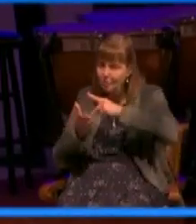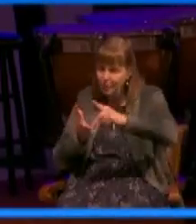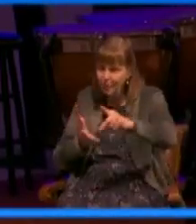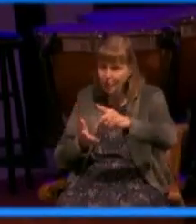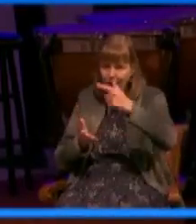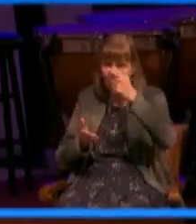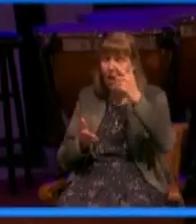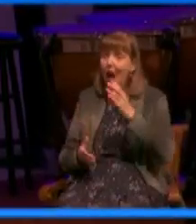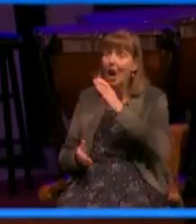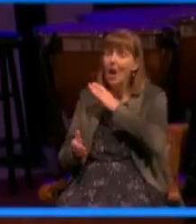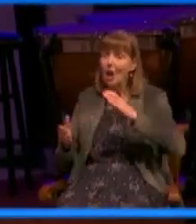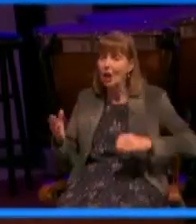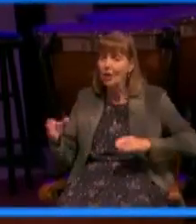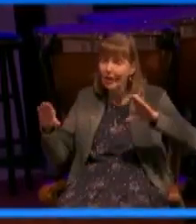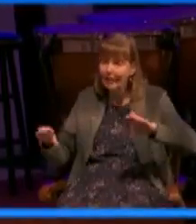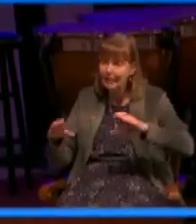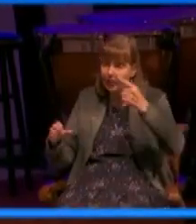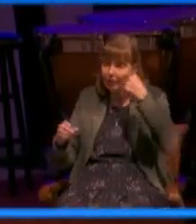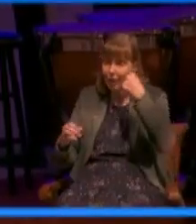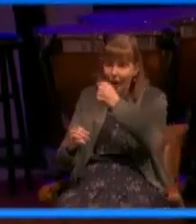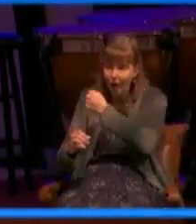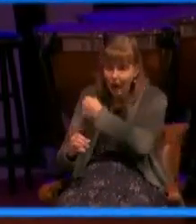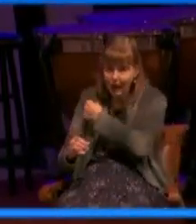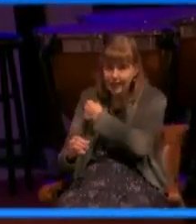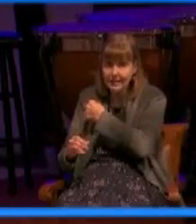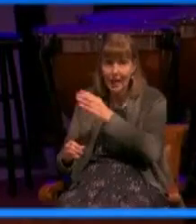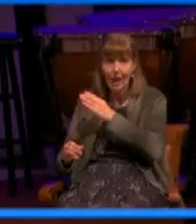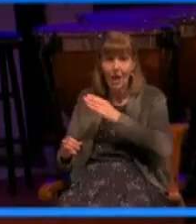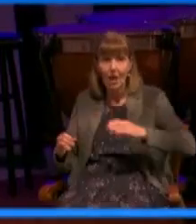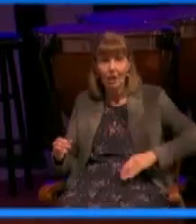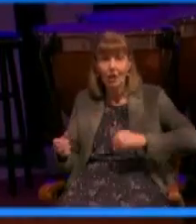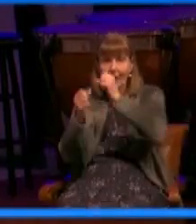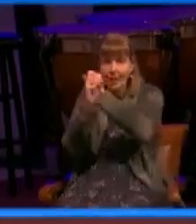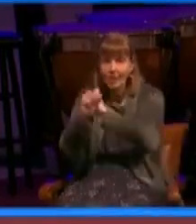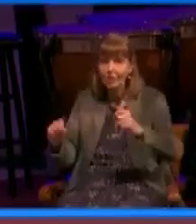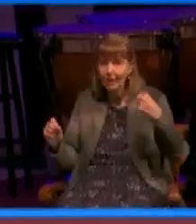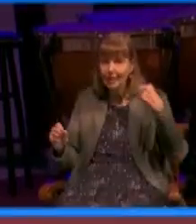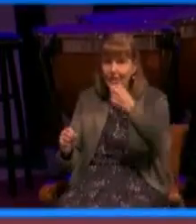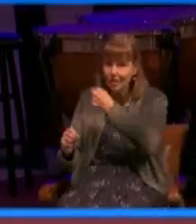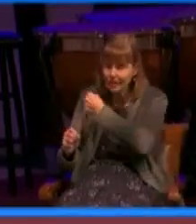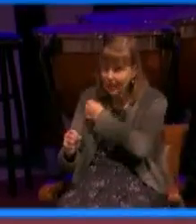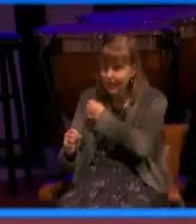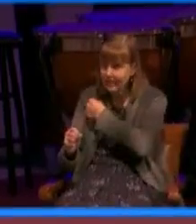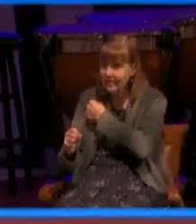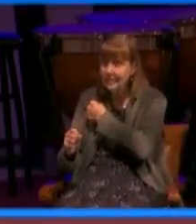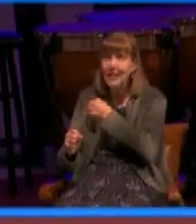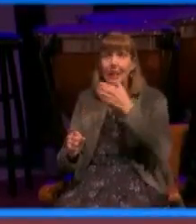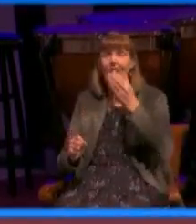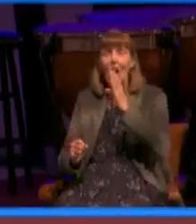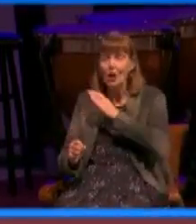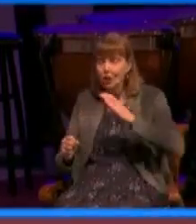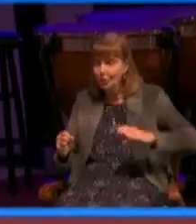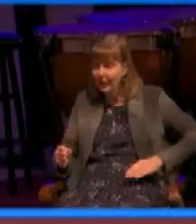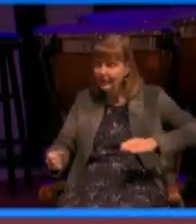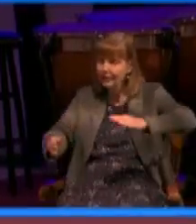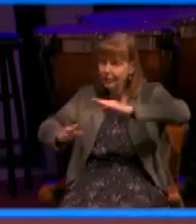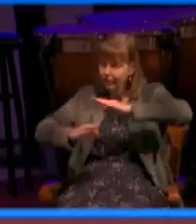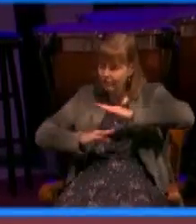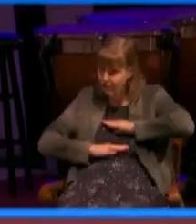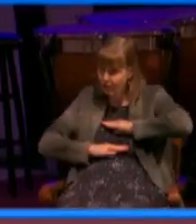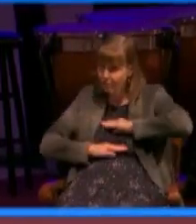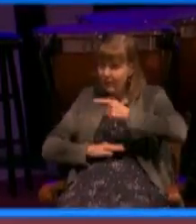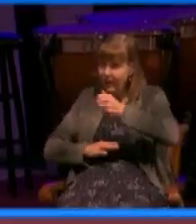us. Christ is the fulfillment of the promise of Genesis chapter 17. And now the symbolism moves